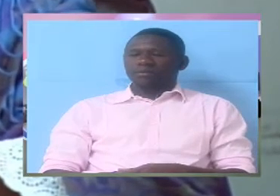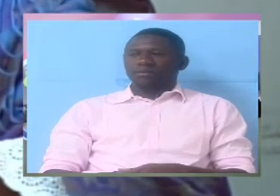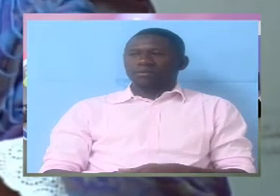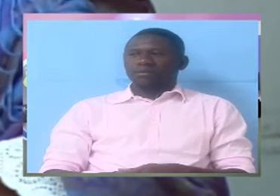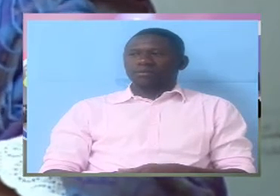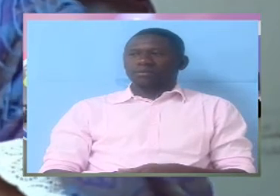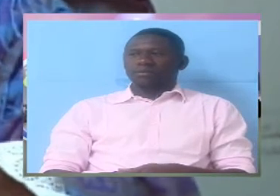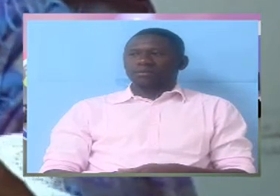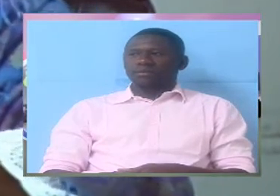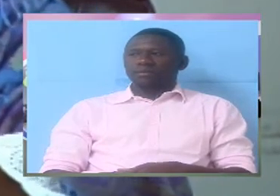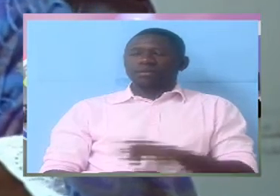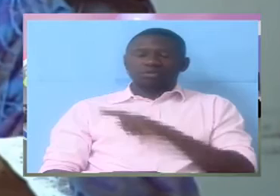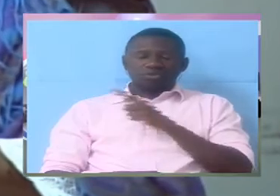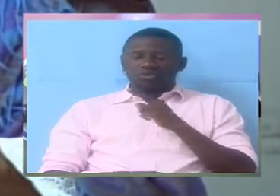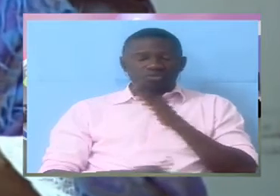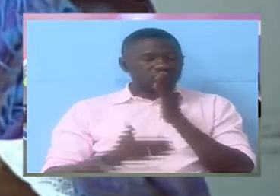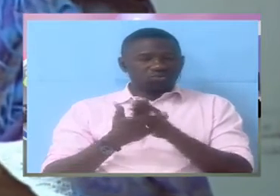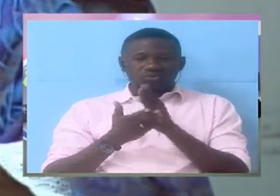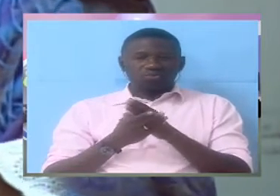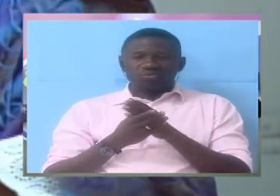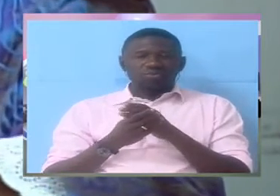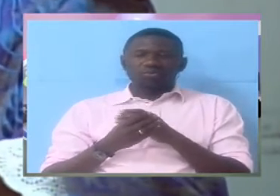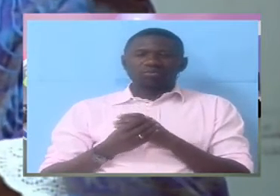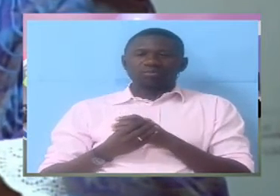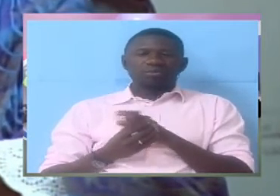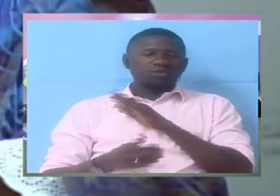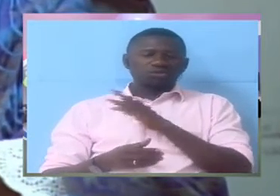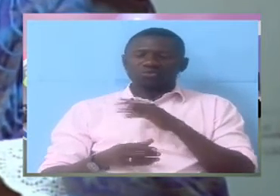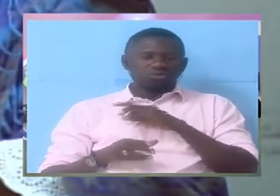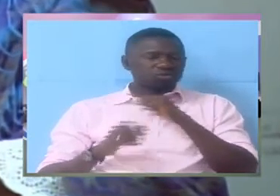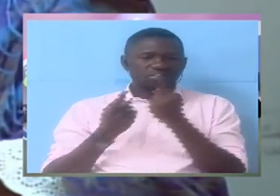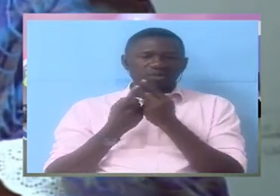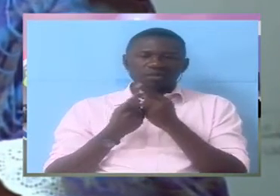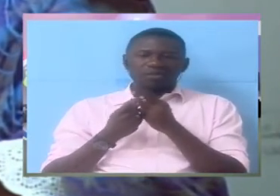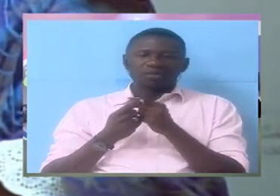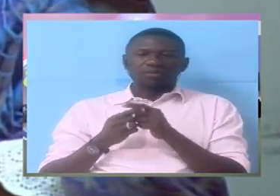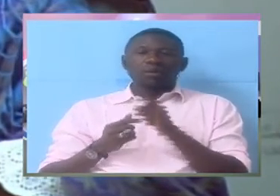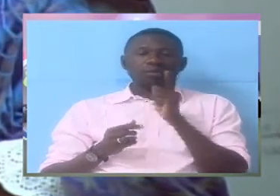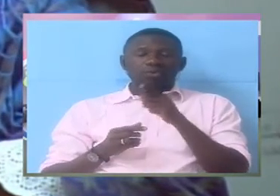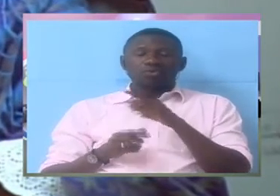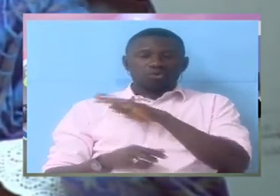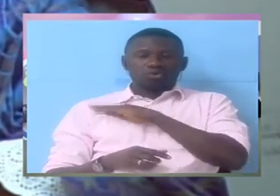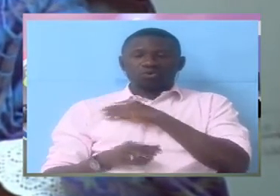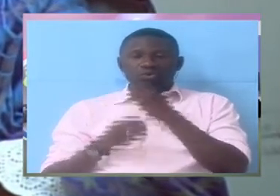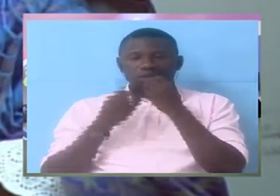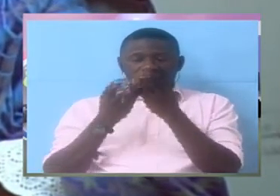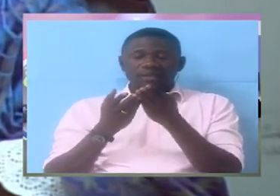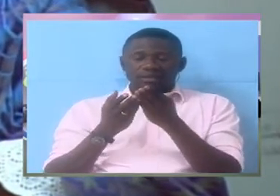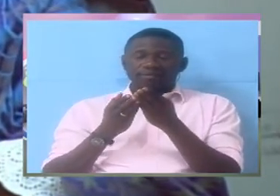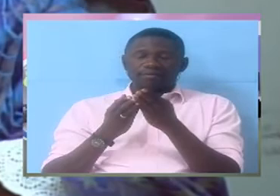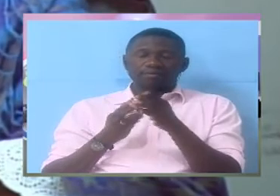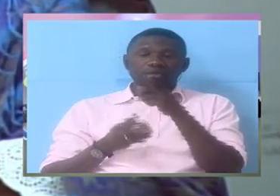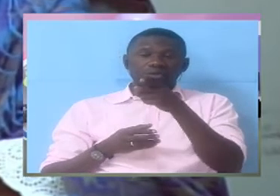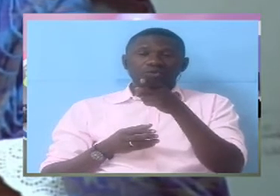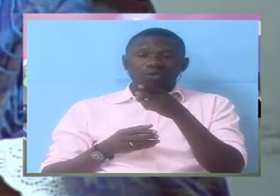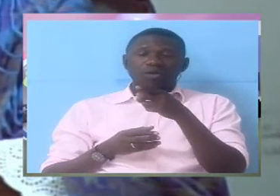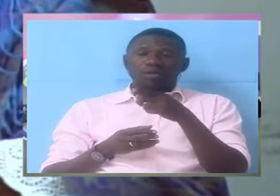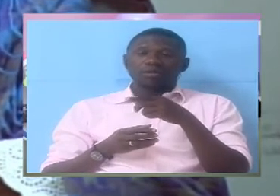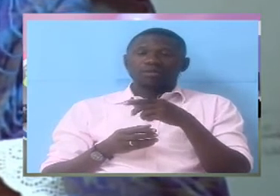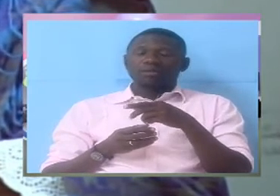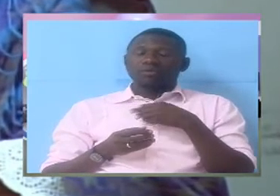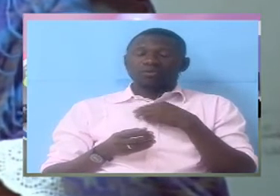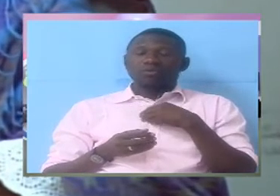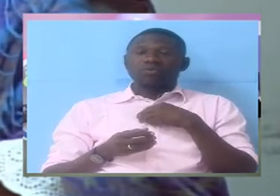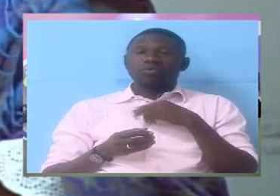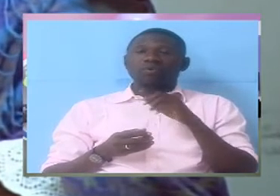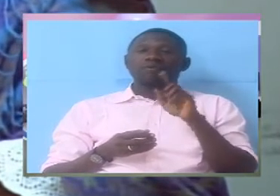not really an excuse o manke yam fakuti. But you have also said that you were a product of the